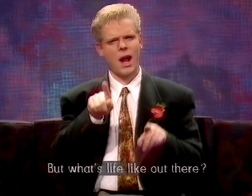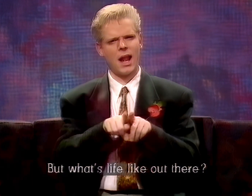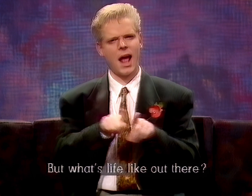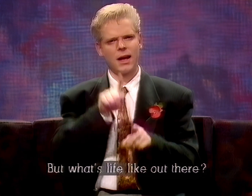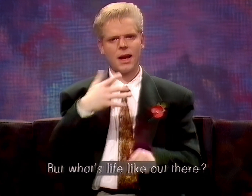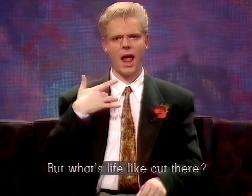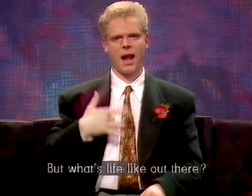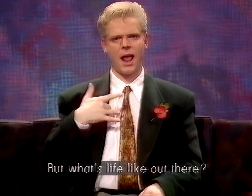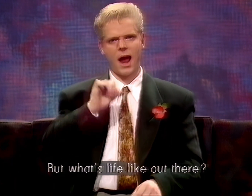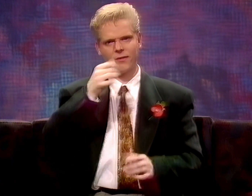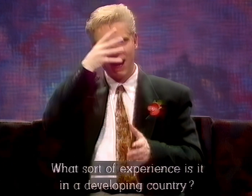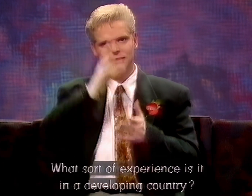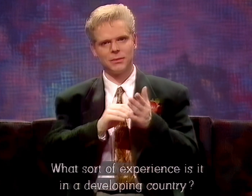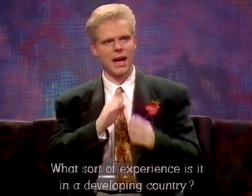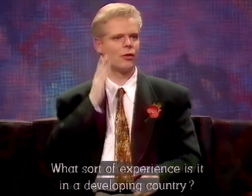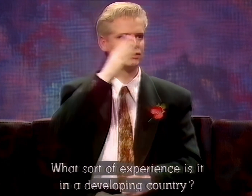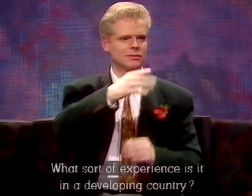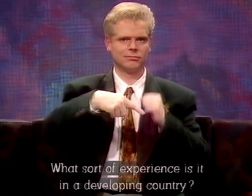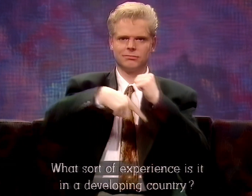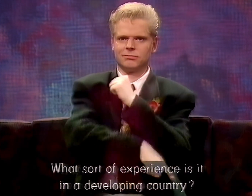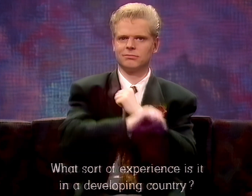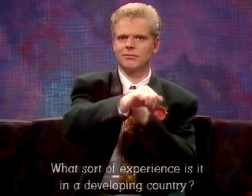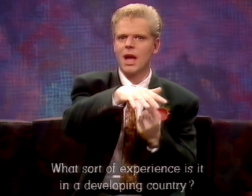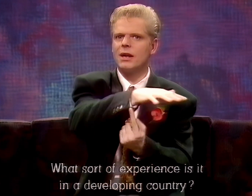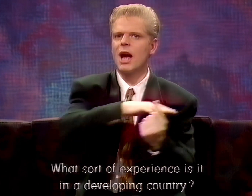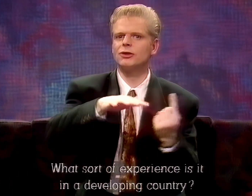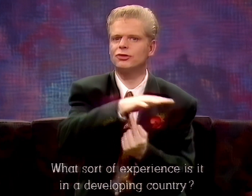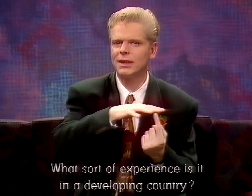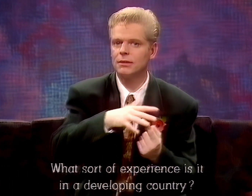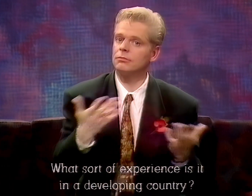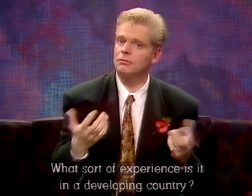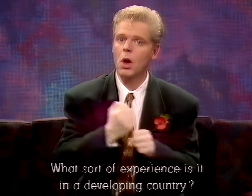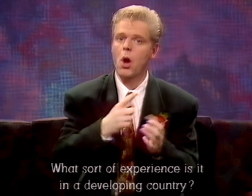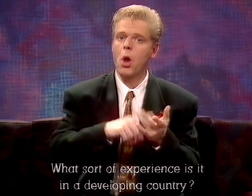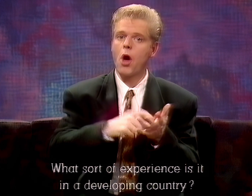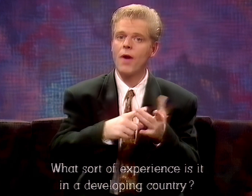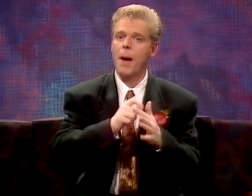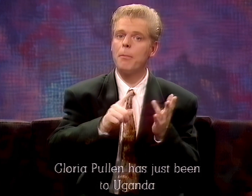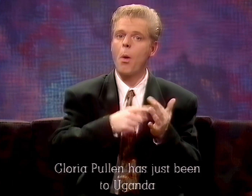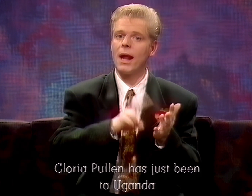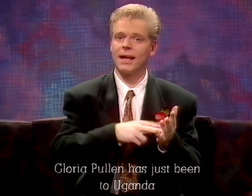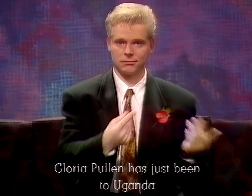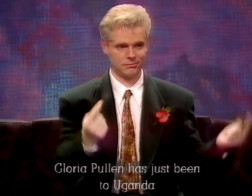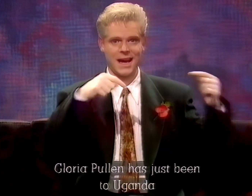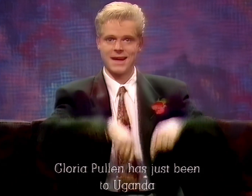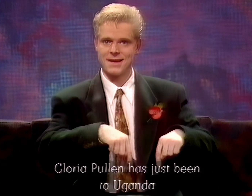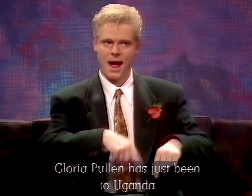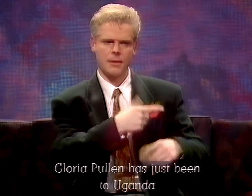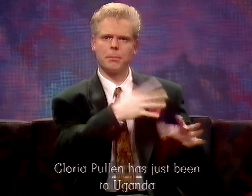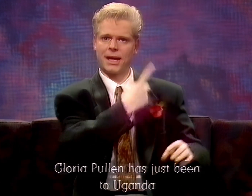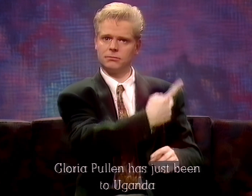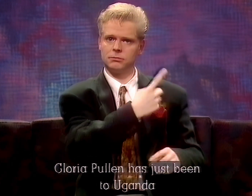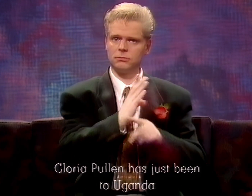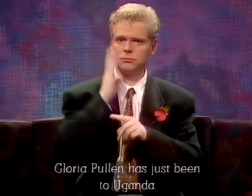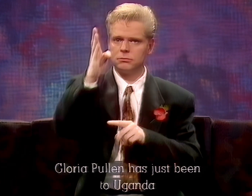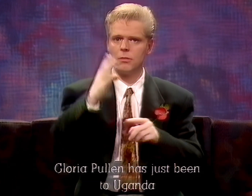But what's life like out there? What sort of experience is it in a developing country? Gloria Pullen has just been out to